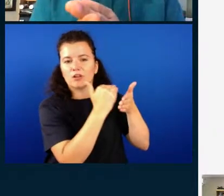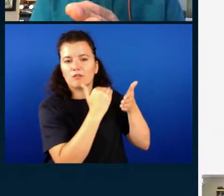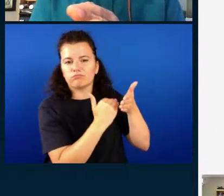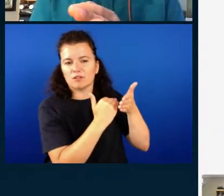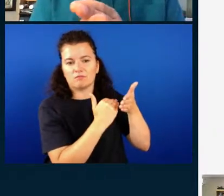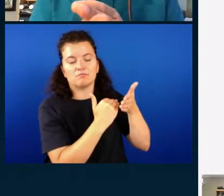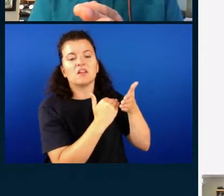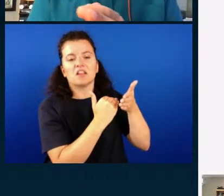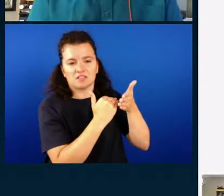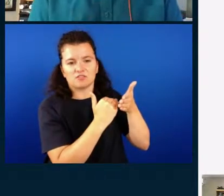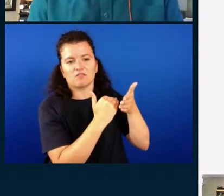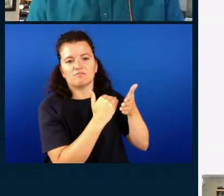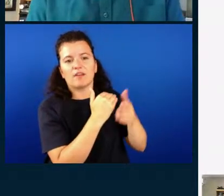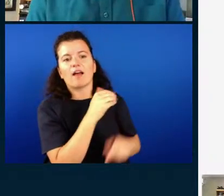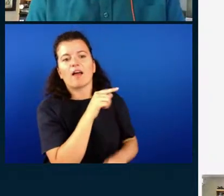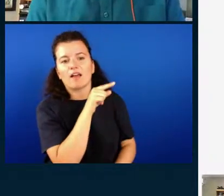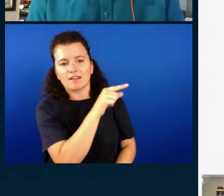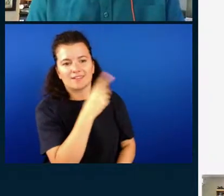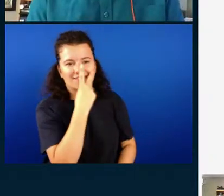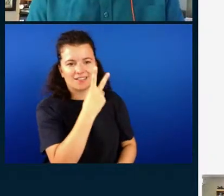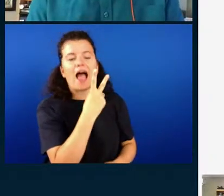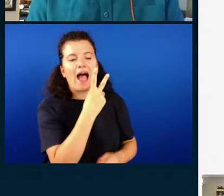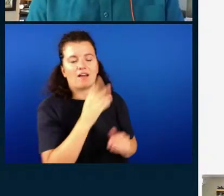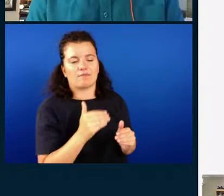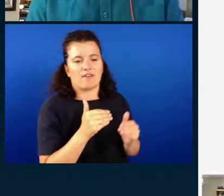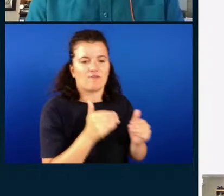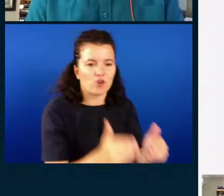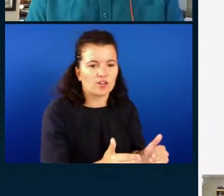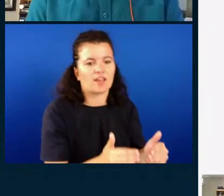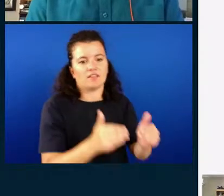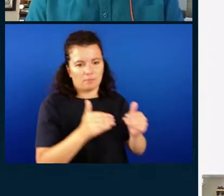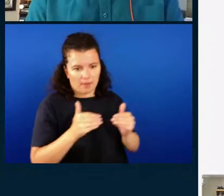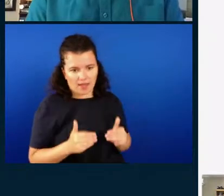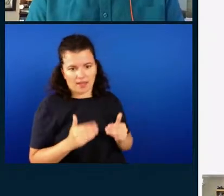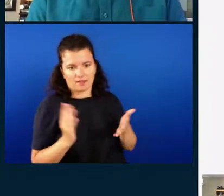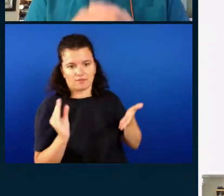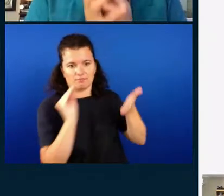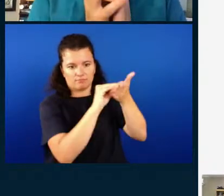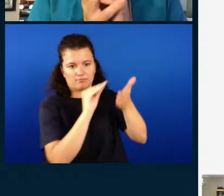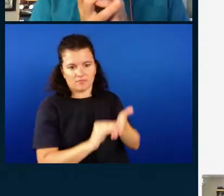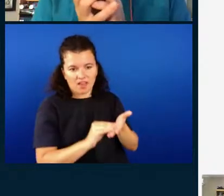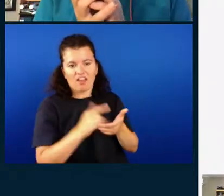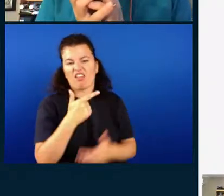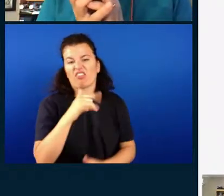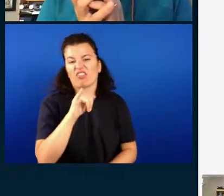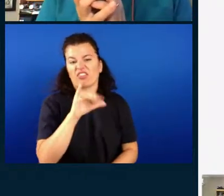tie YAML. So there's front end and a back end. So then we'll go tie run.